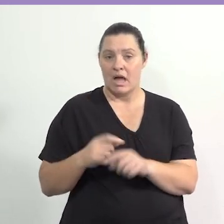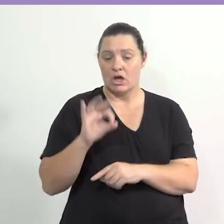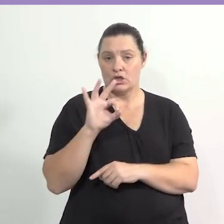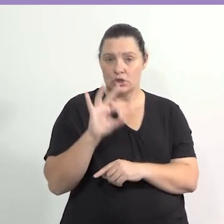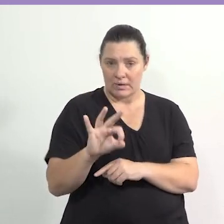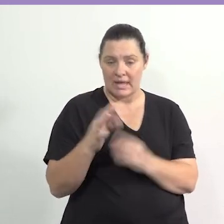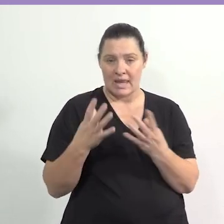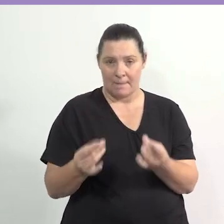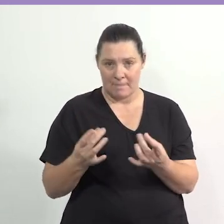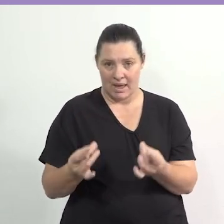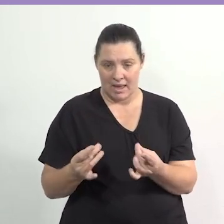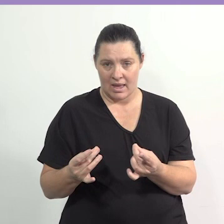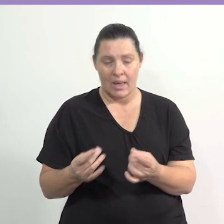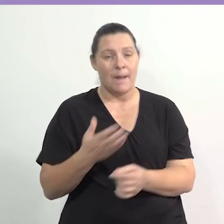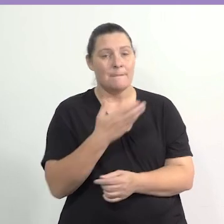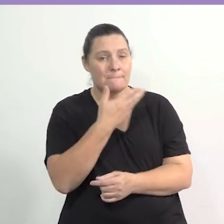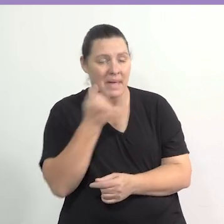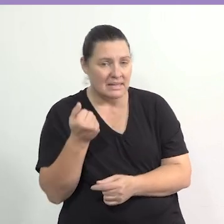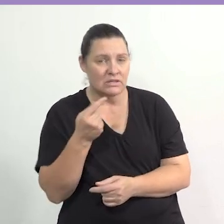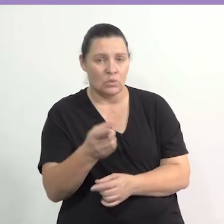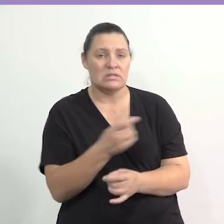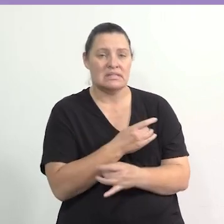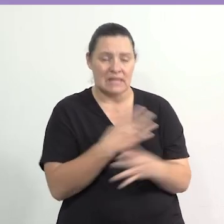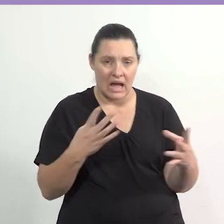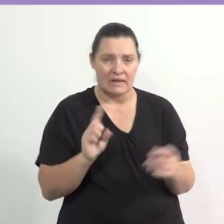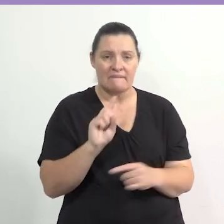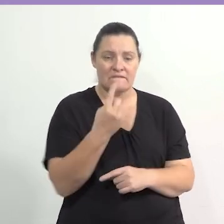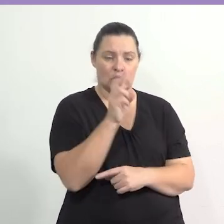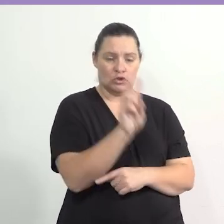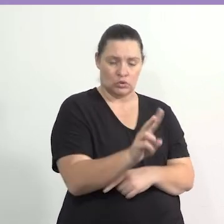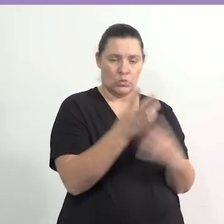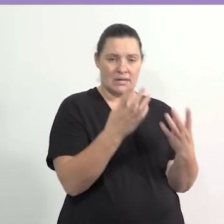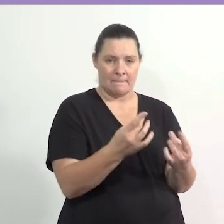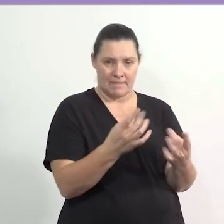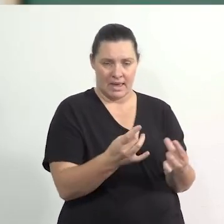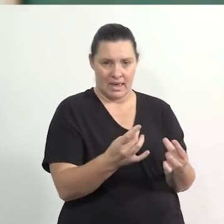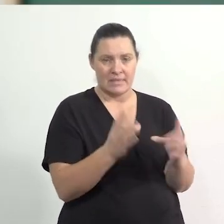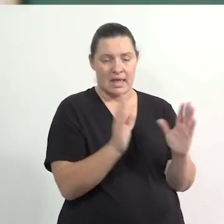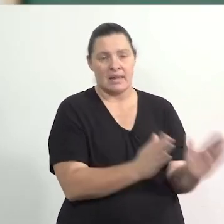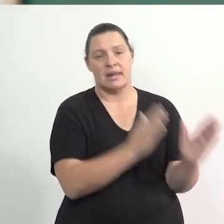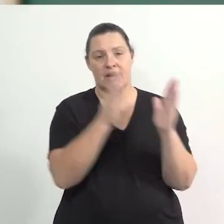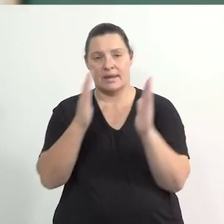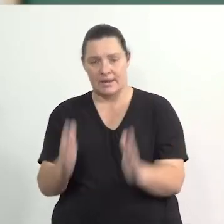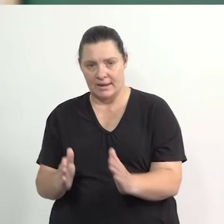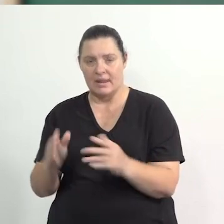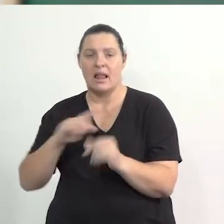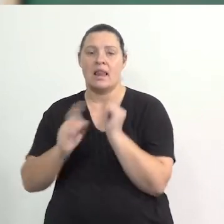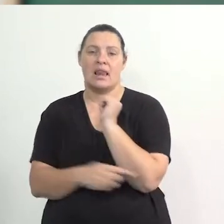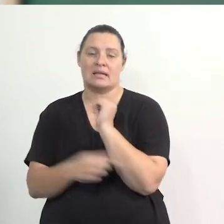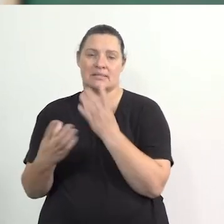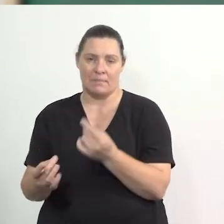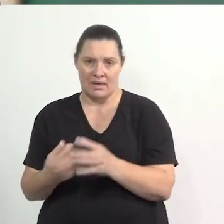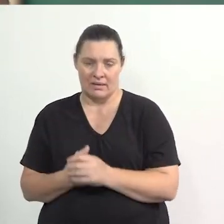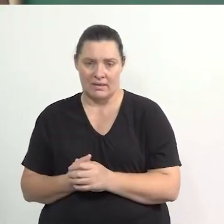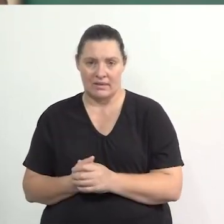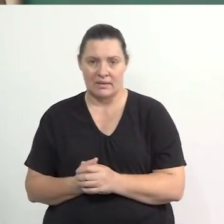multiplying 3 numbers, it is best for you to start with the first 2 numbers and then move on to the